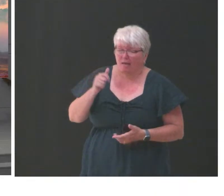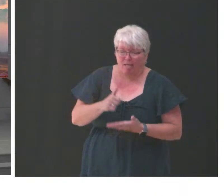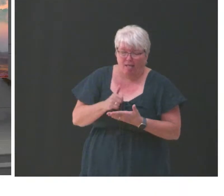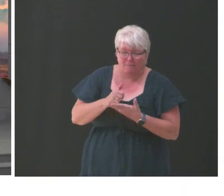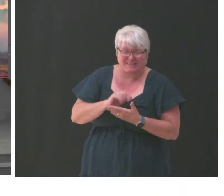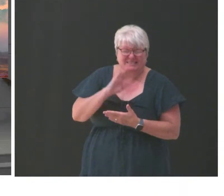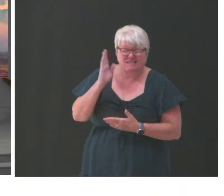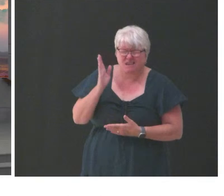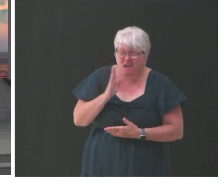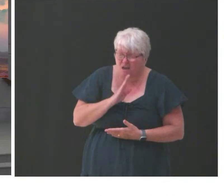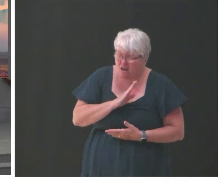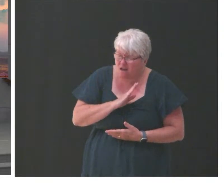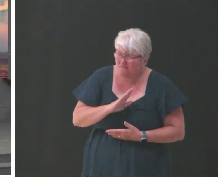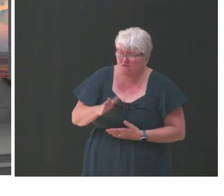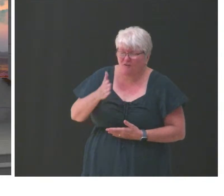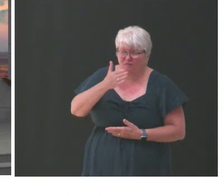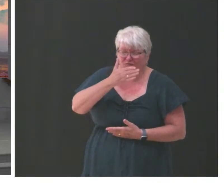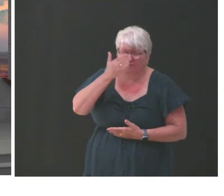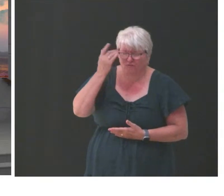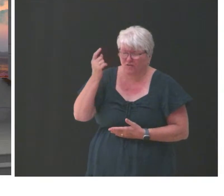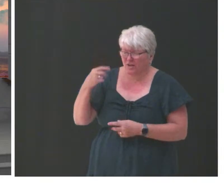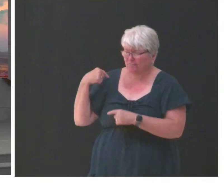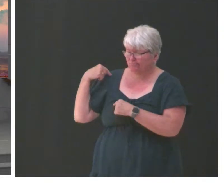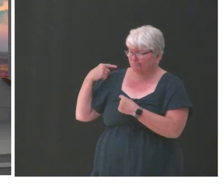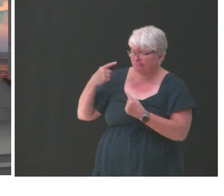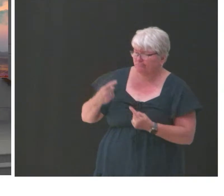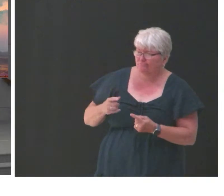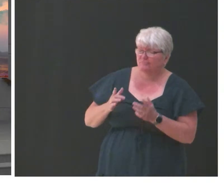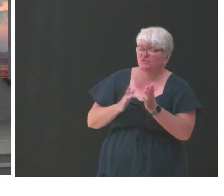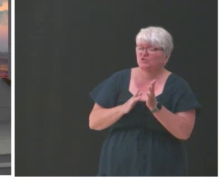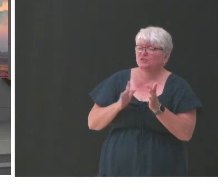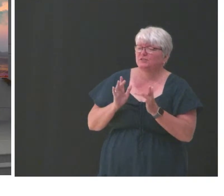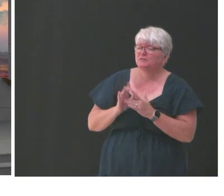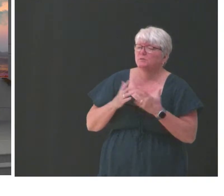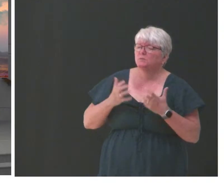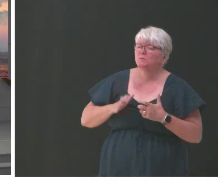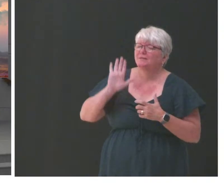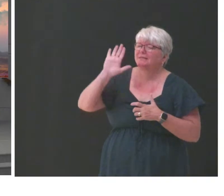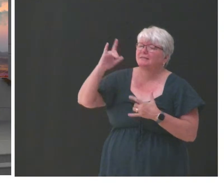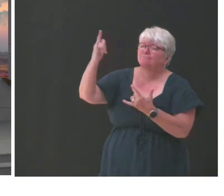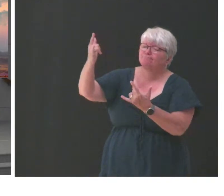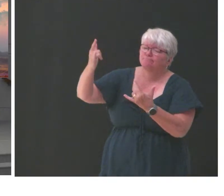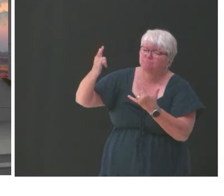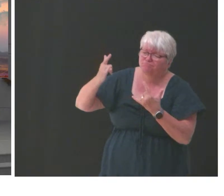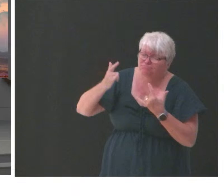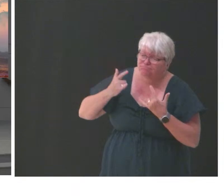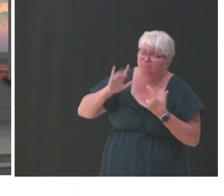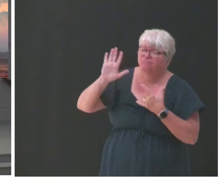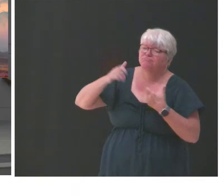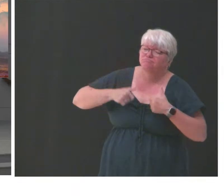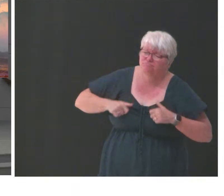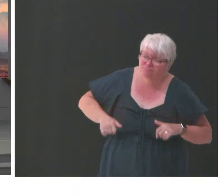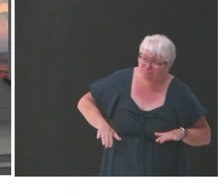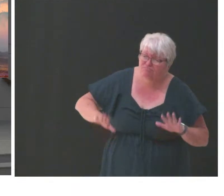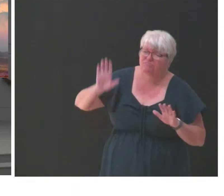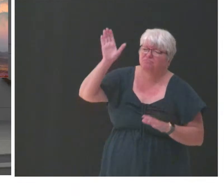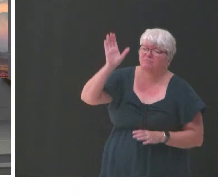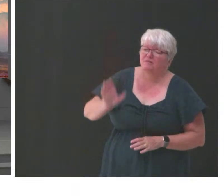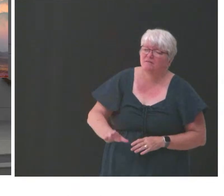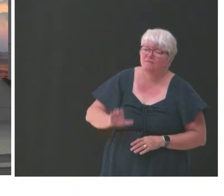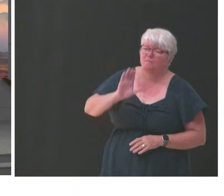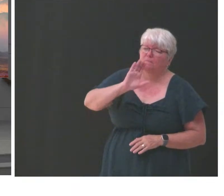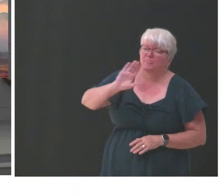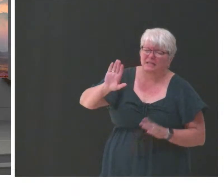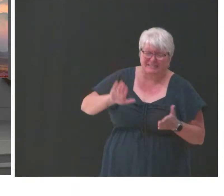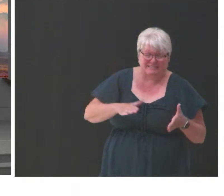God, never forget Jesus and his love for us and his sacrifice on the cross,